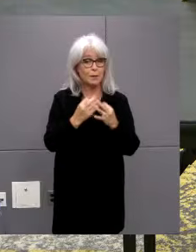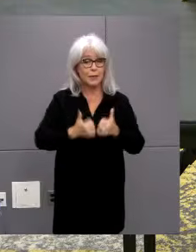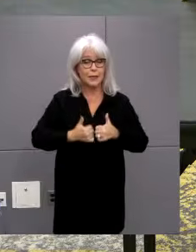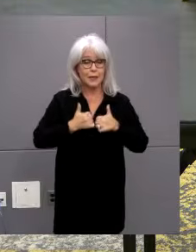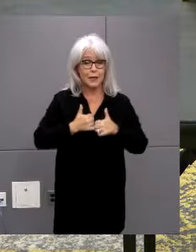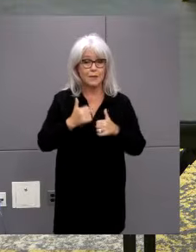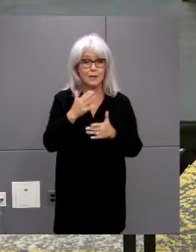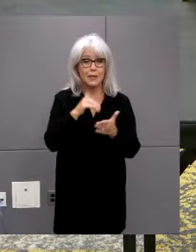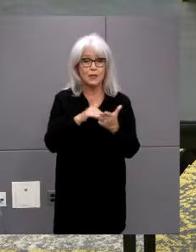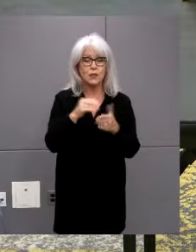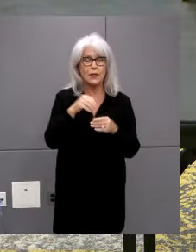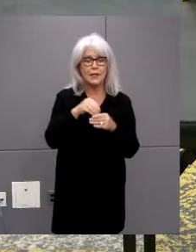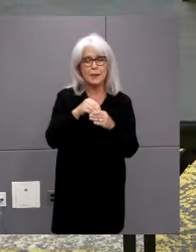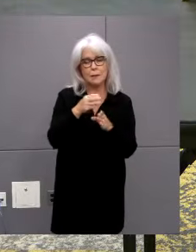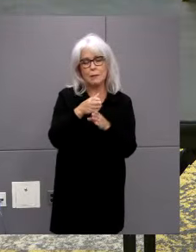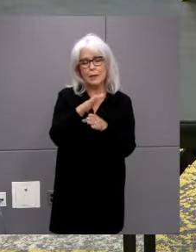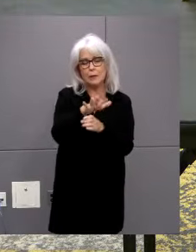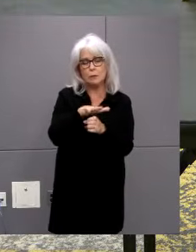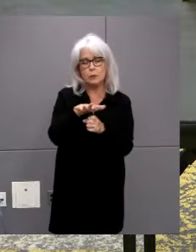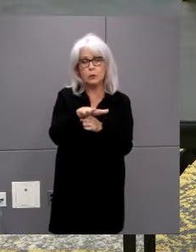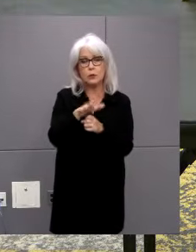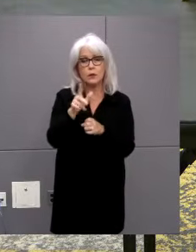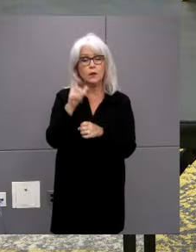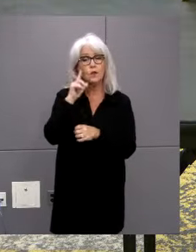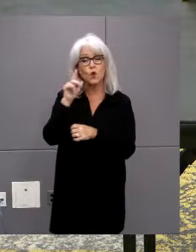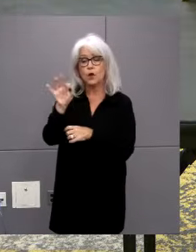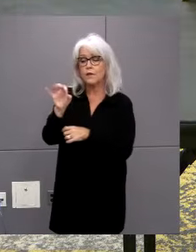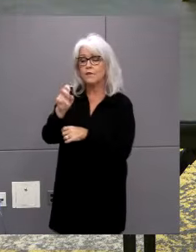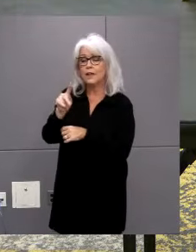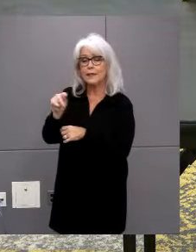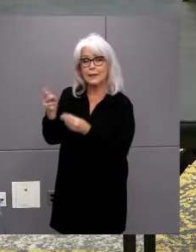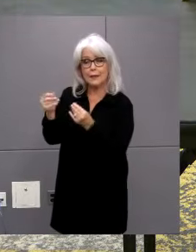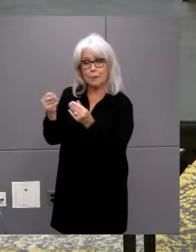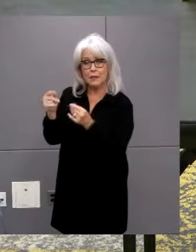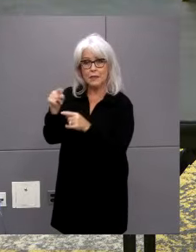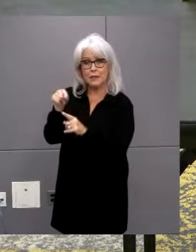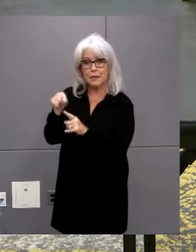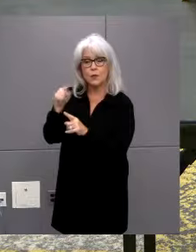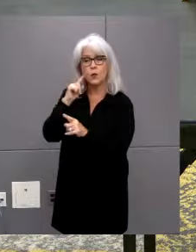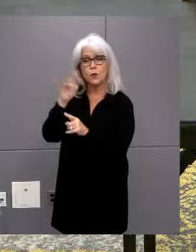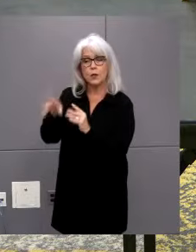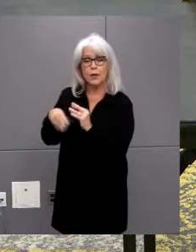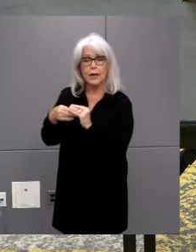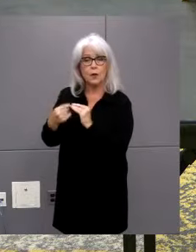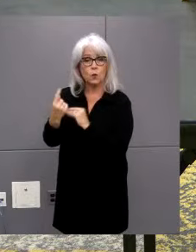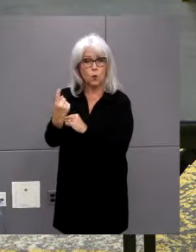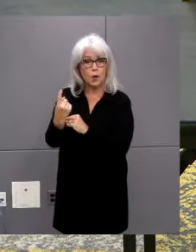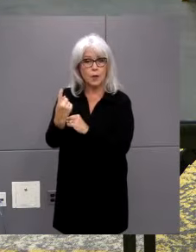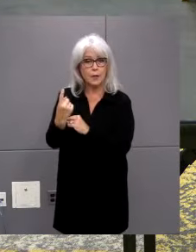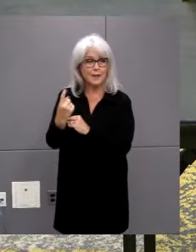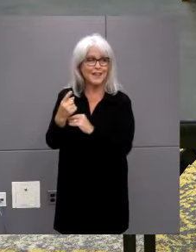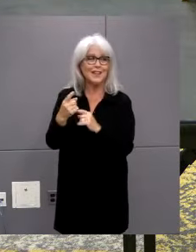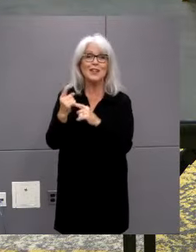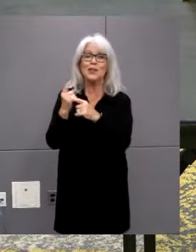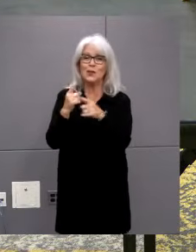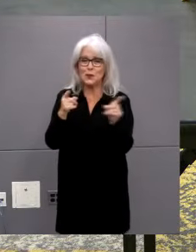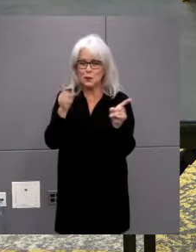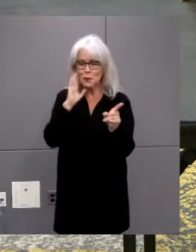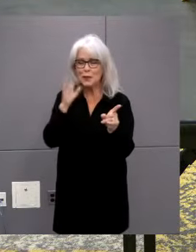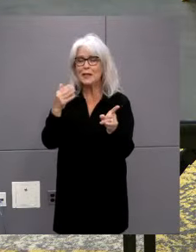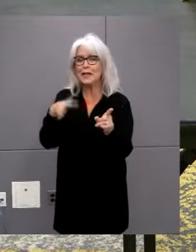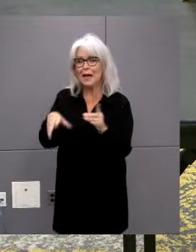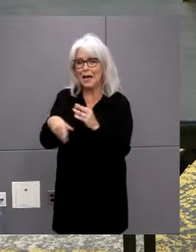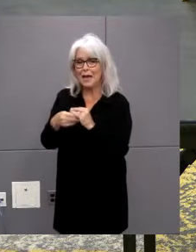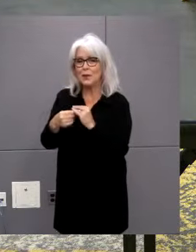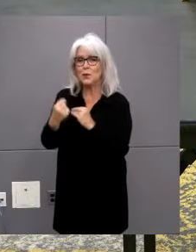1 in the main area. As for the Fenton campus, we're gonna add 1. You're gonna add 1